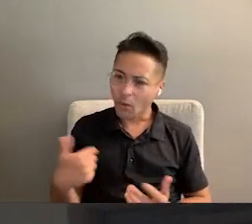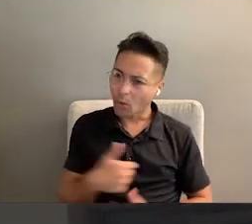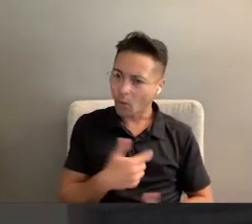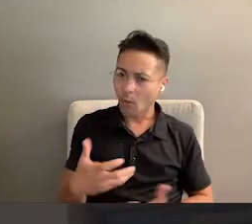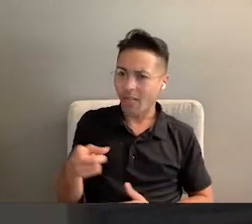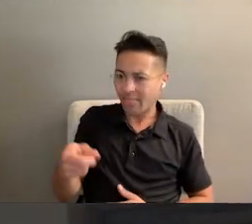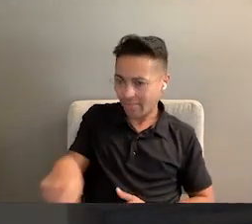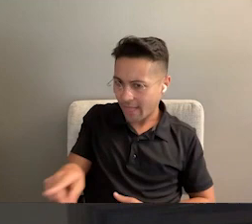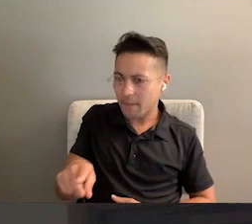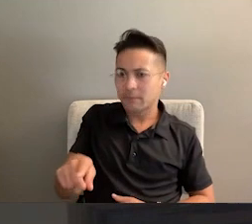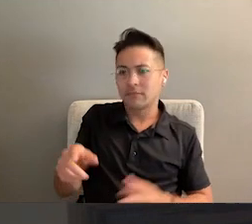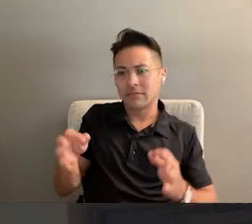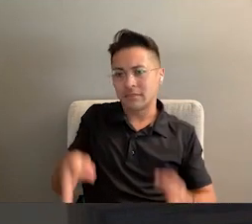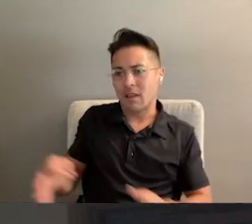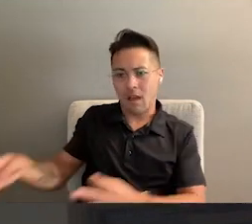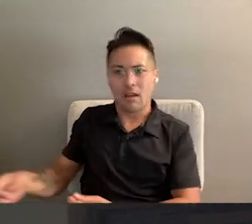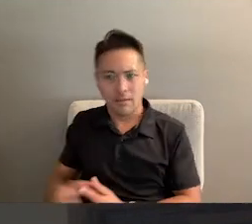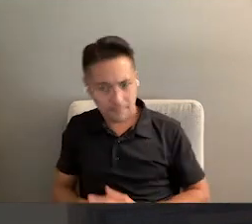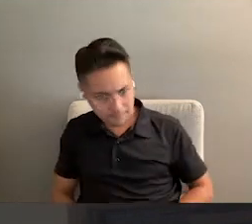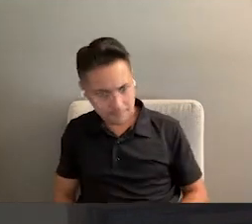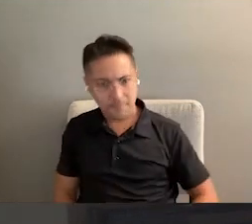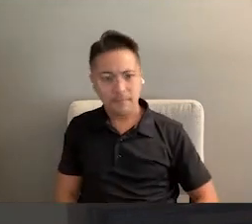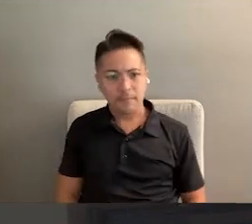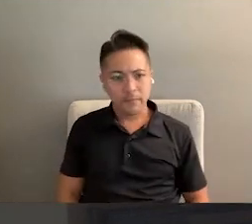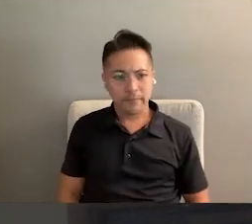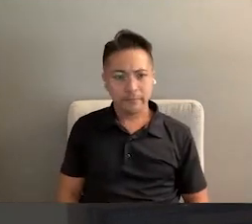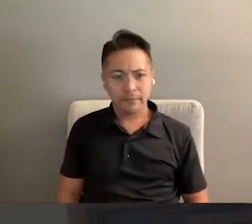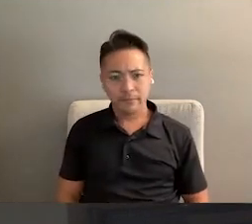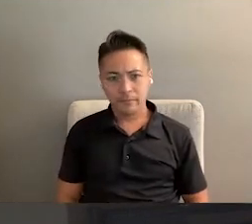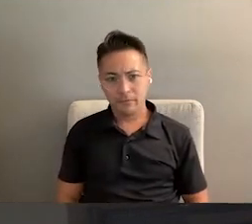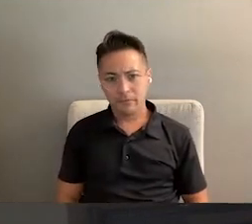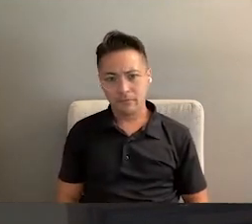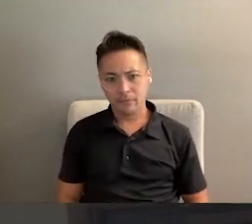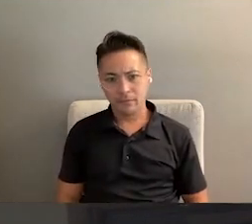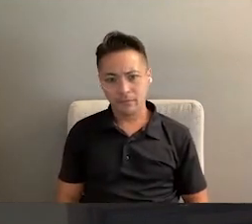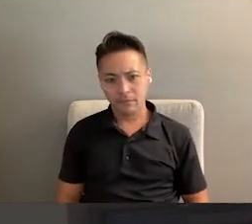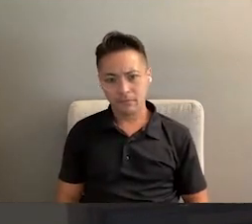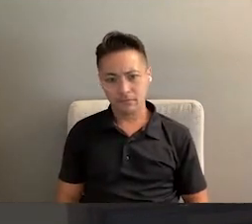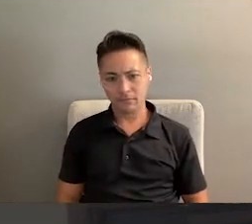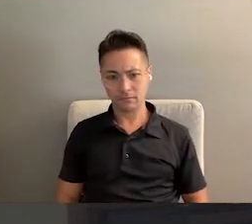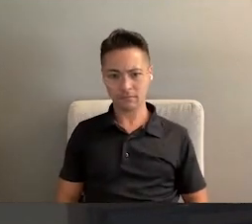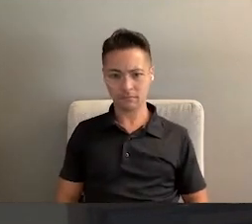all the freedoms, everything, we want them in the driver's seat in this program.